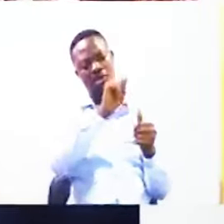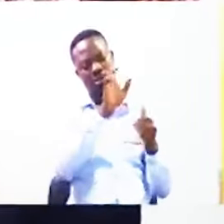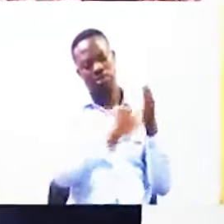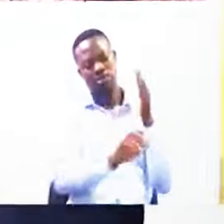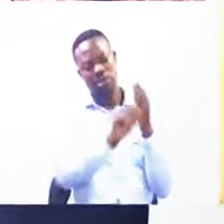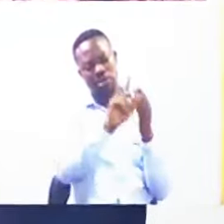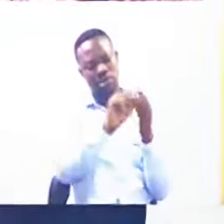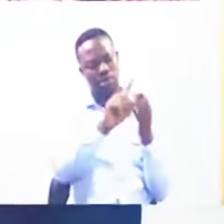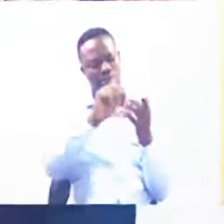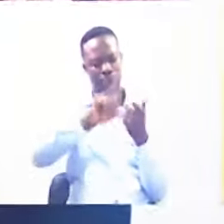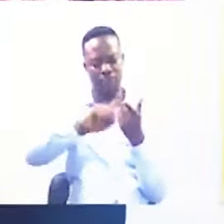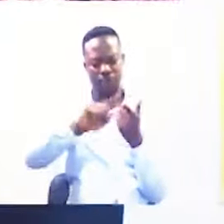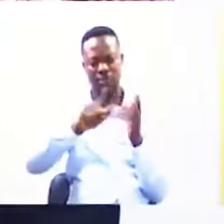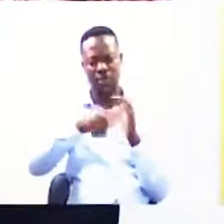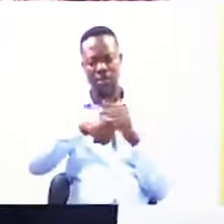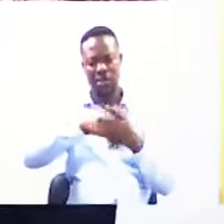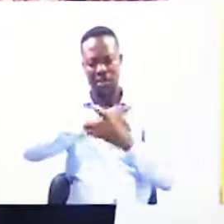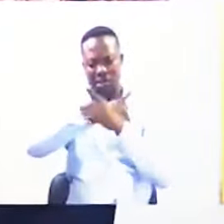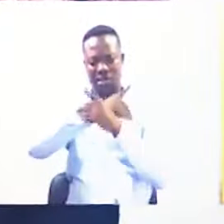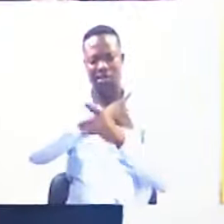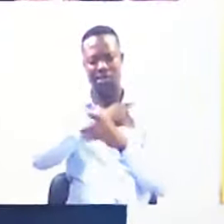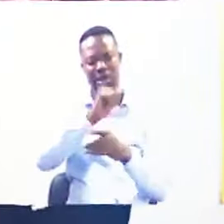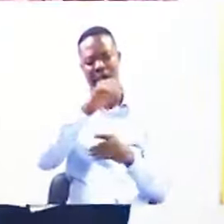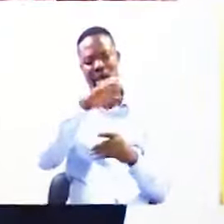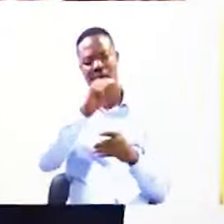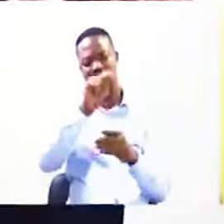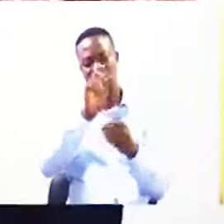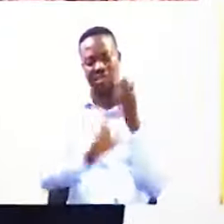11. And he defended it in Acts chapter